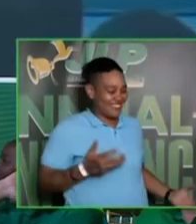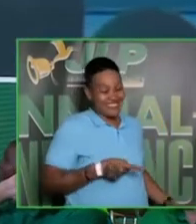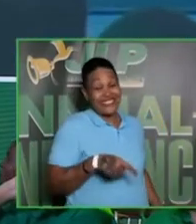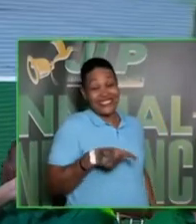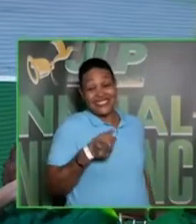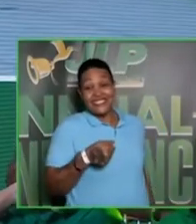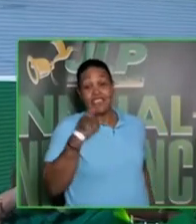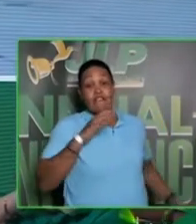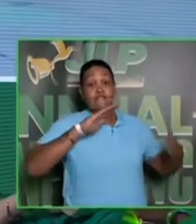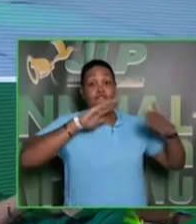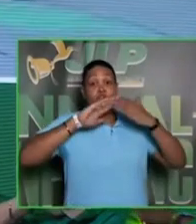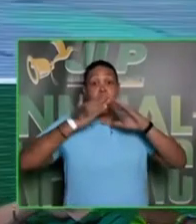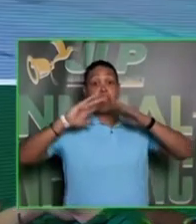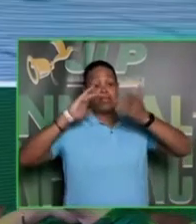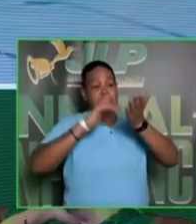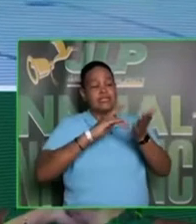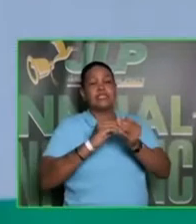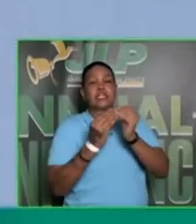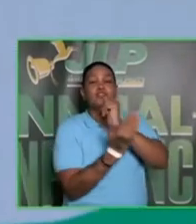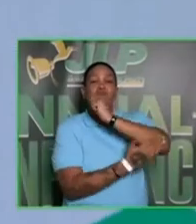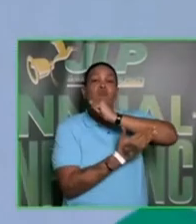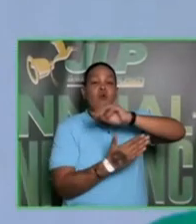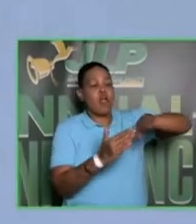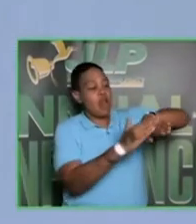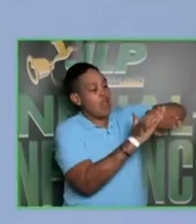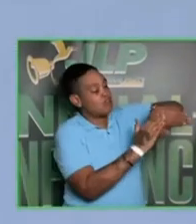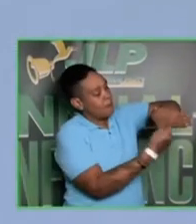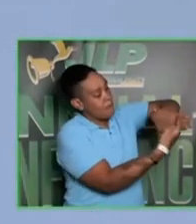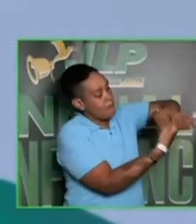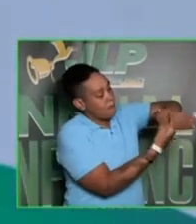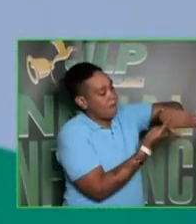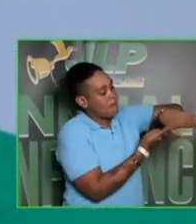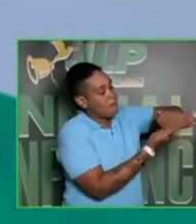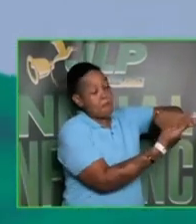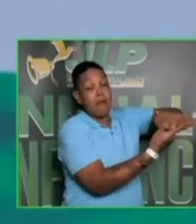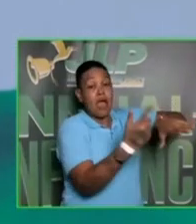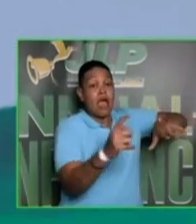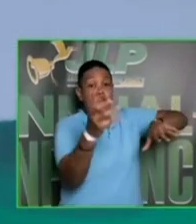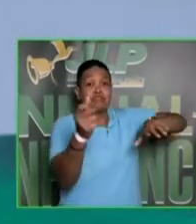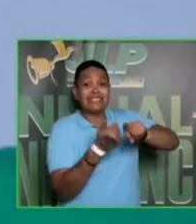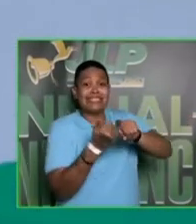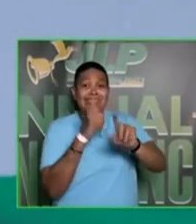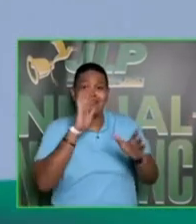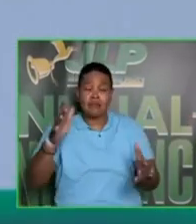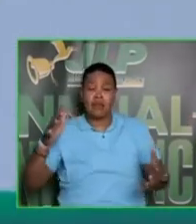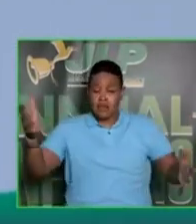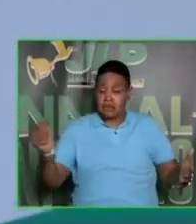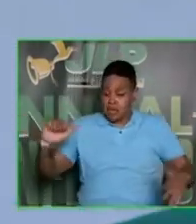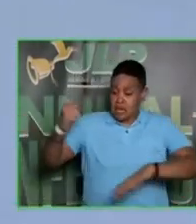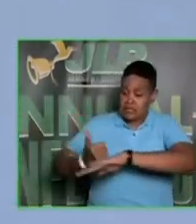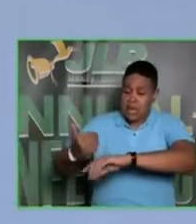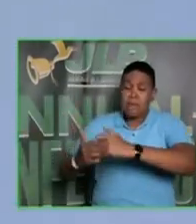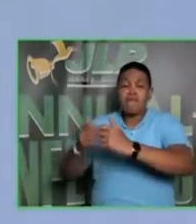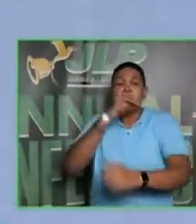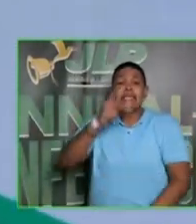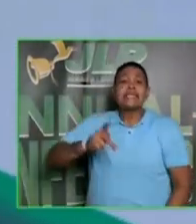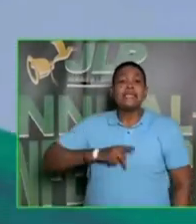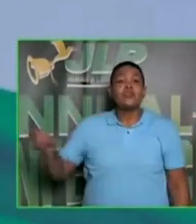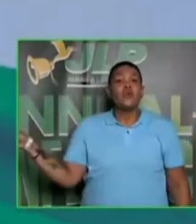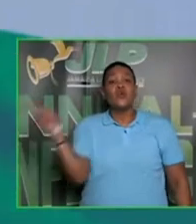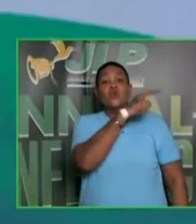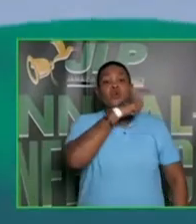urban centers in rural areas. I am happy to see that a bus route has been established from Kingston to Morant